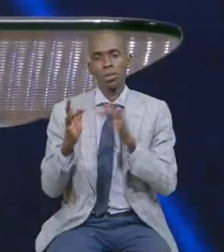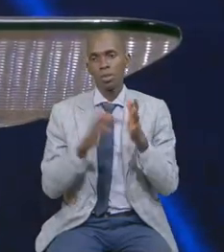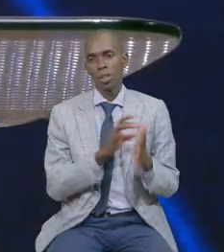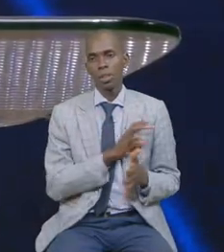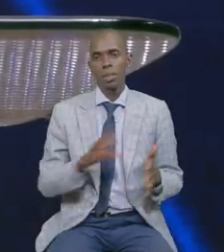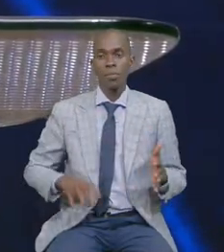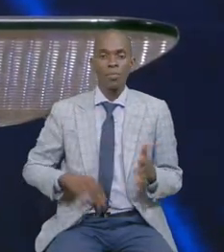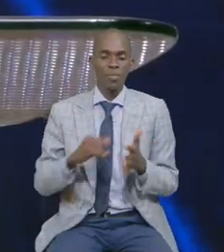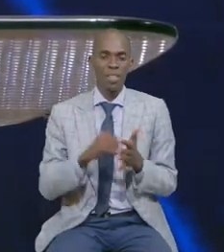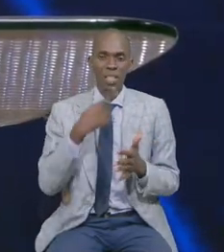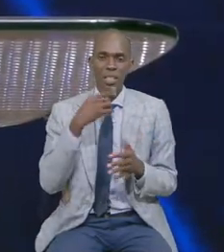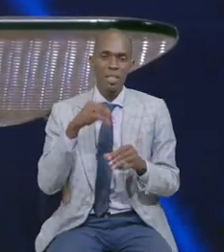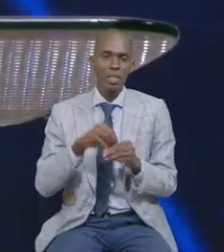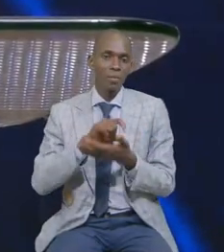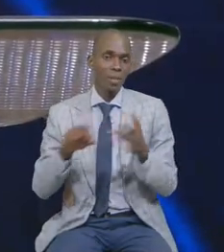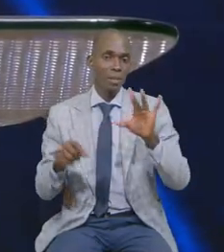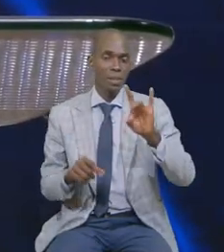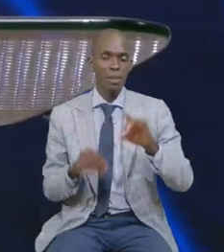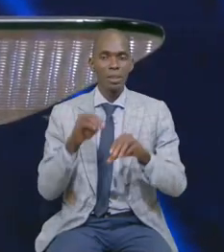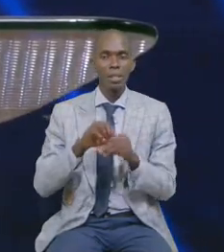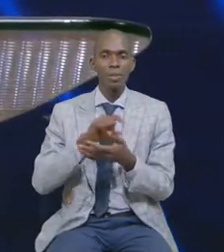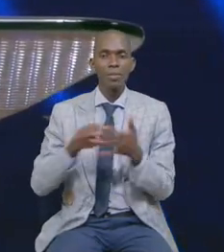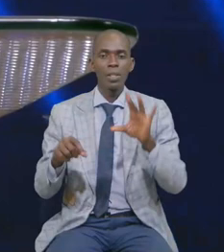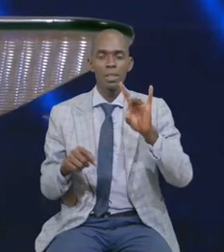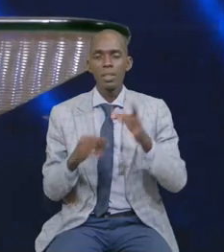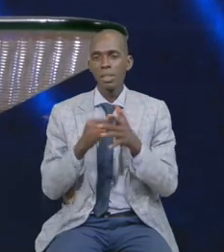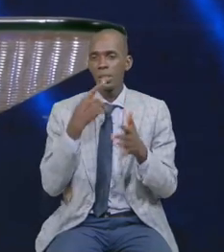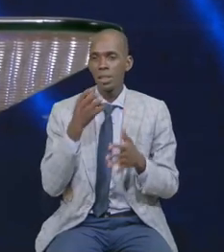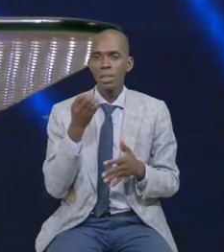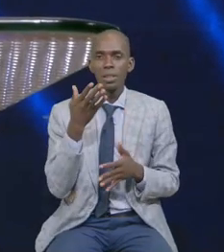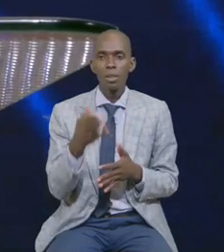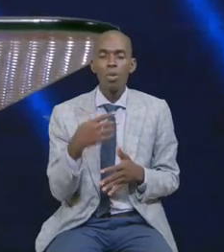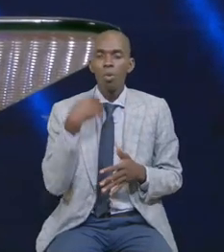Christ it helps us in verse age impersonated says